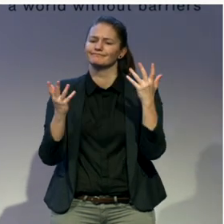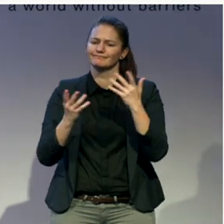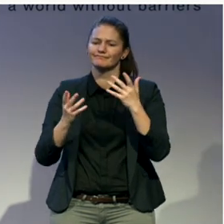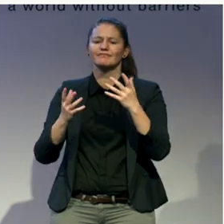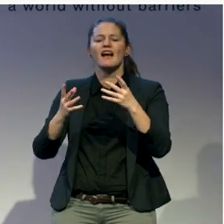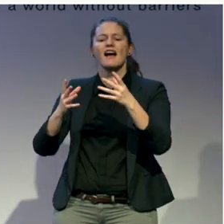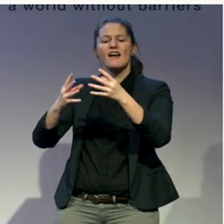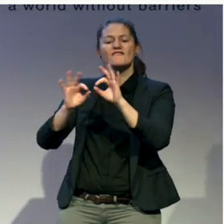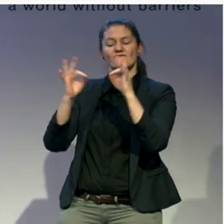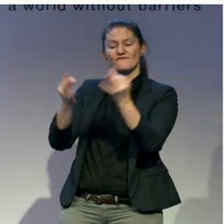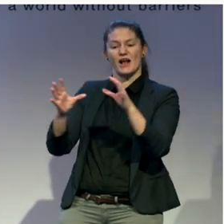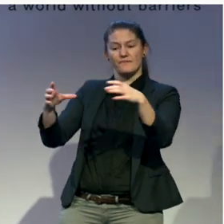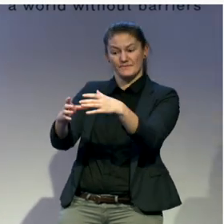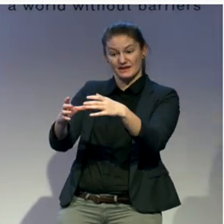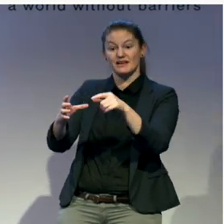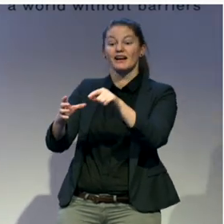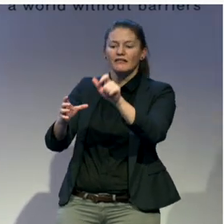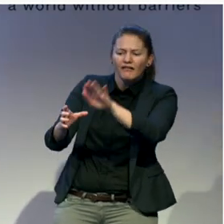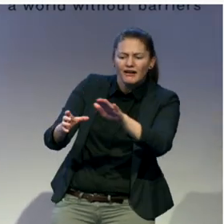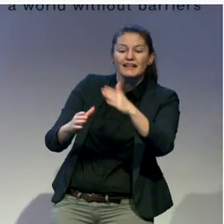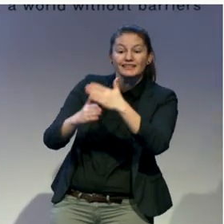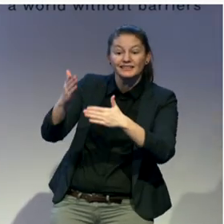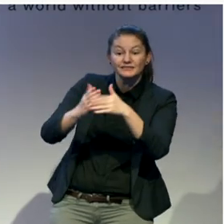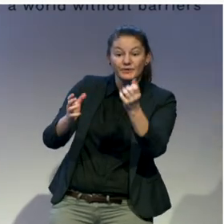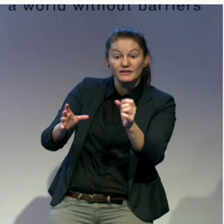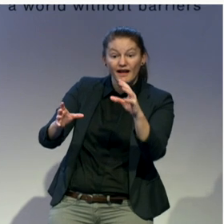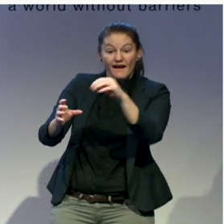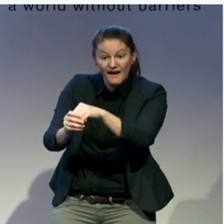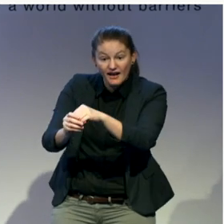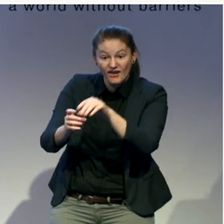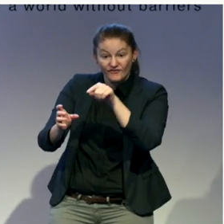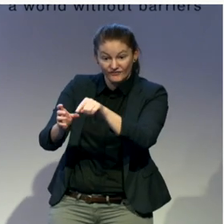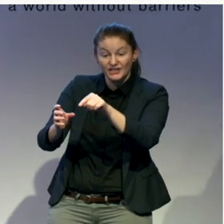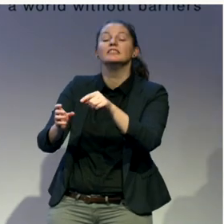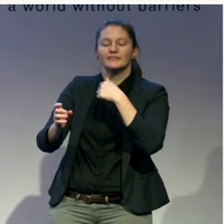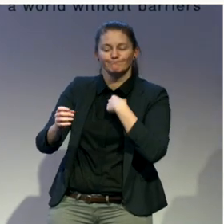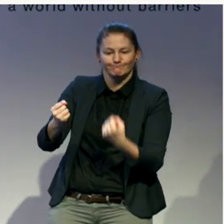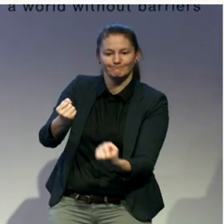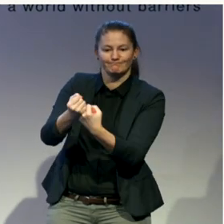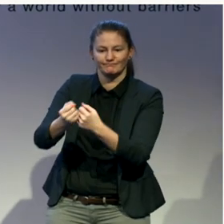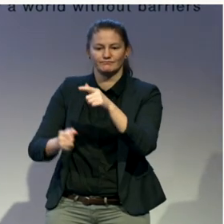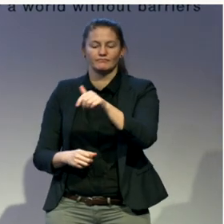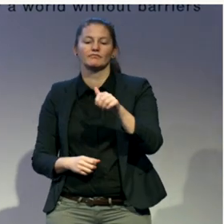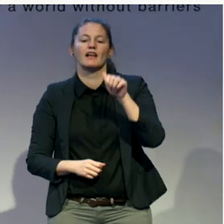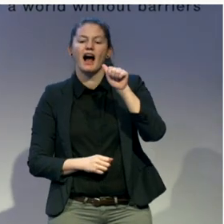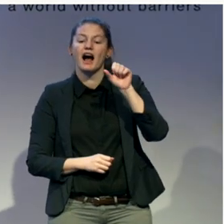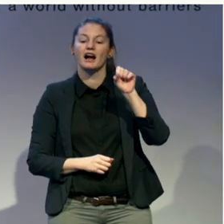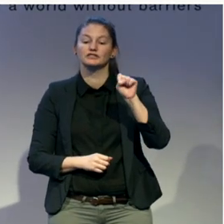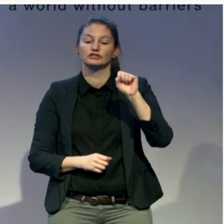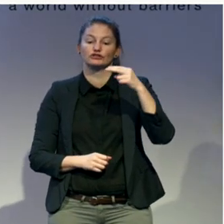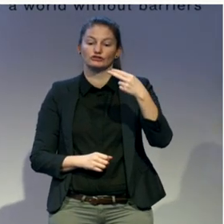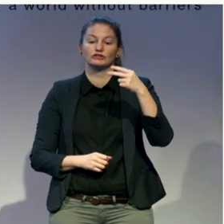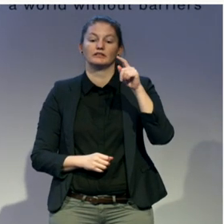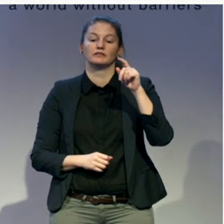Hi, my name is Natalia Acevedo, and I'm the advocacy director of an organization called Profamilia, and we